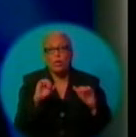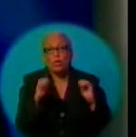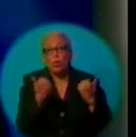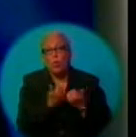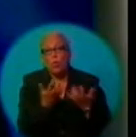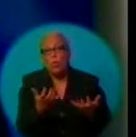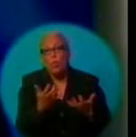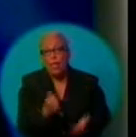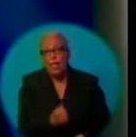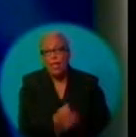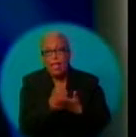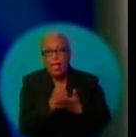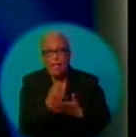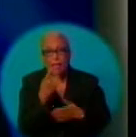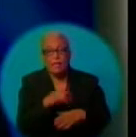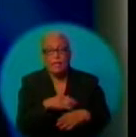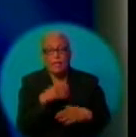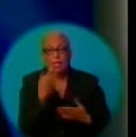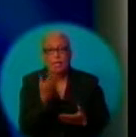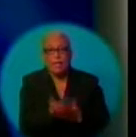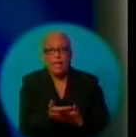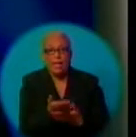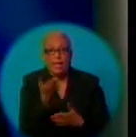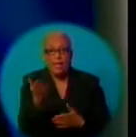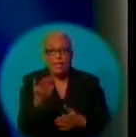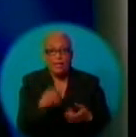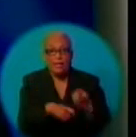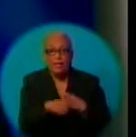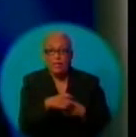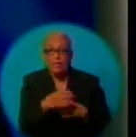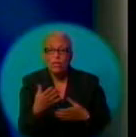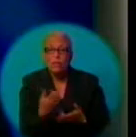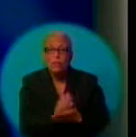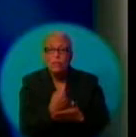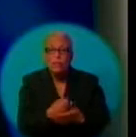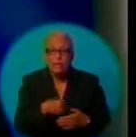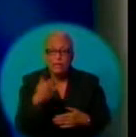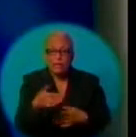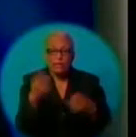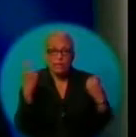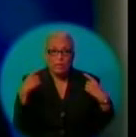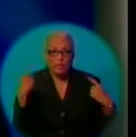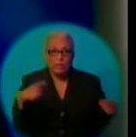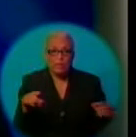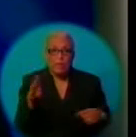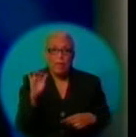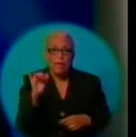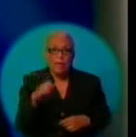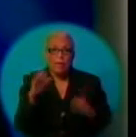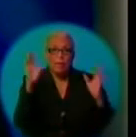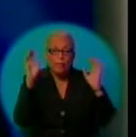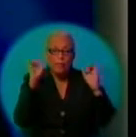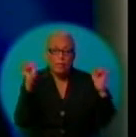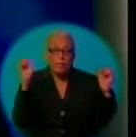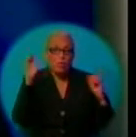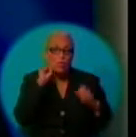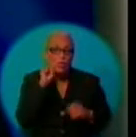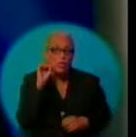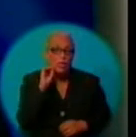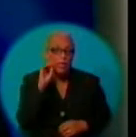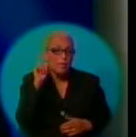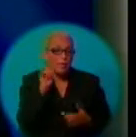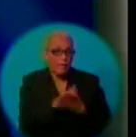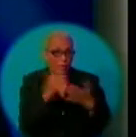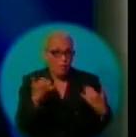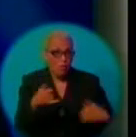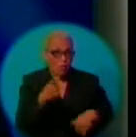Association wants sponsors to help him to get there, rather than just looking to reap benefits after the achievements. BASA President Sonia O'Neill believes